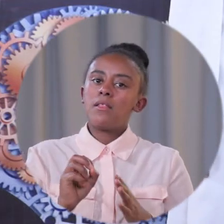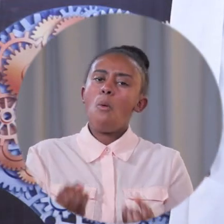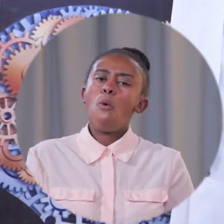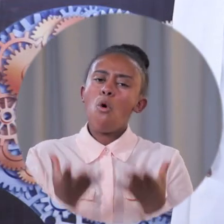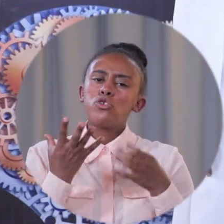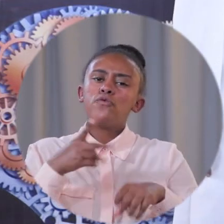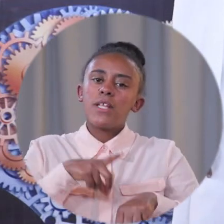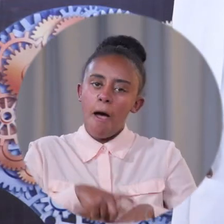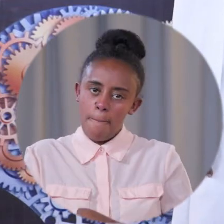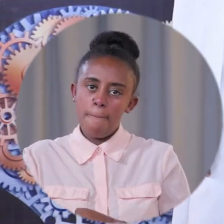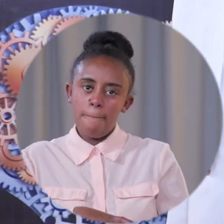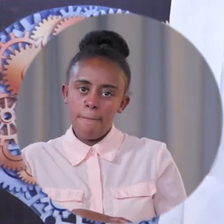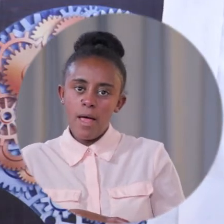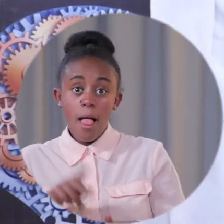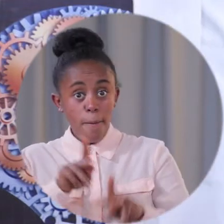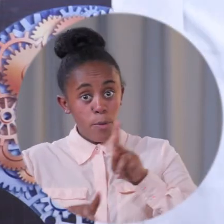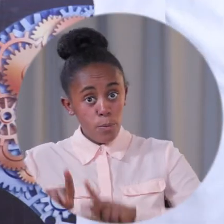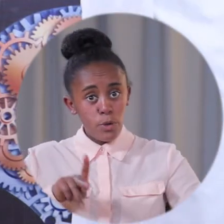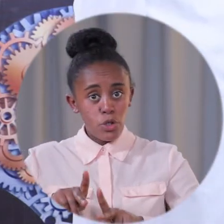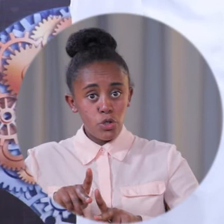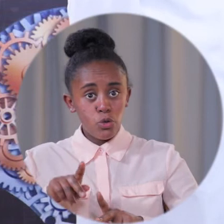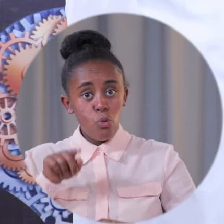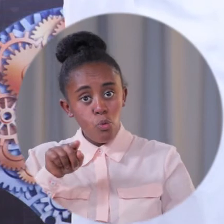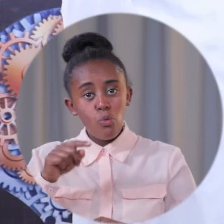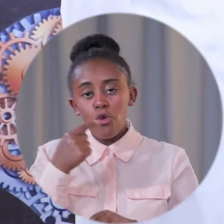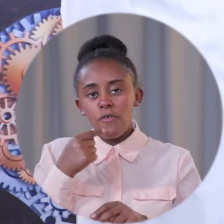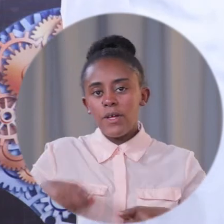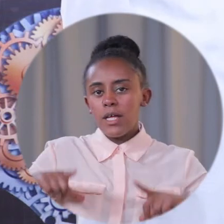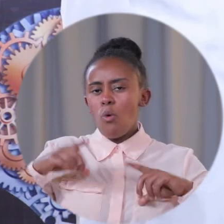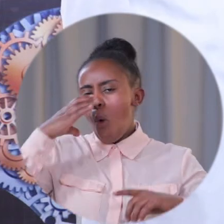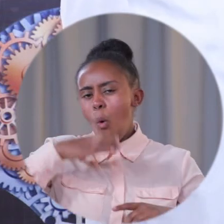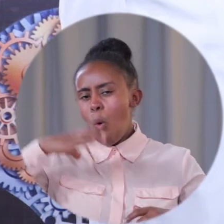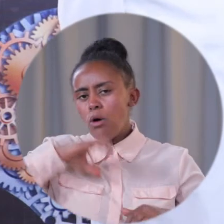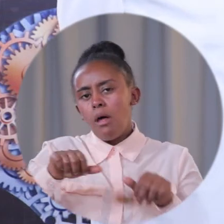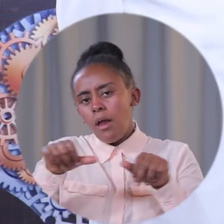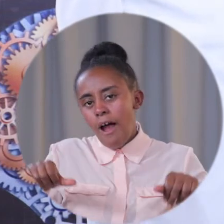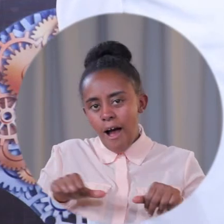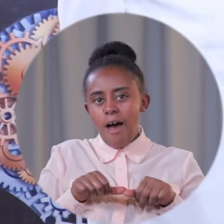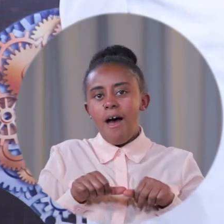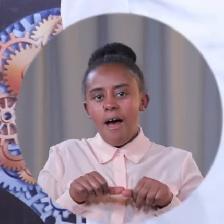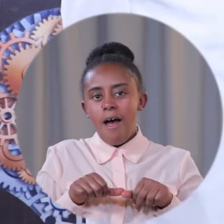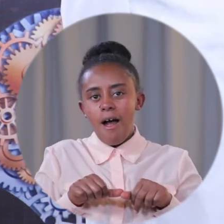of the time, people who live in hot areas